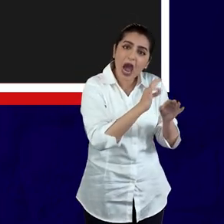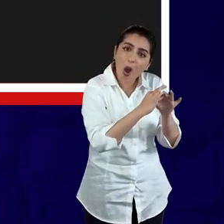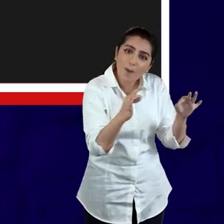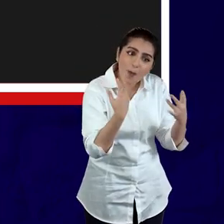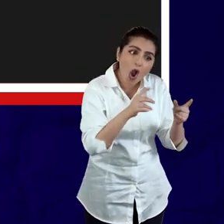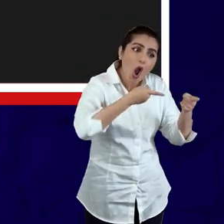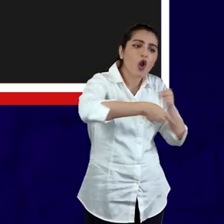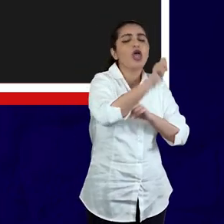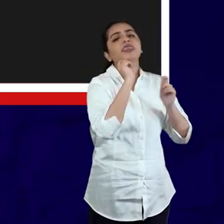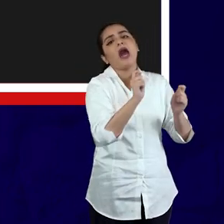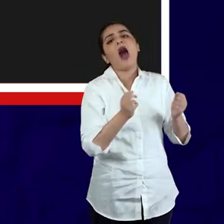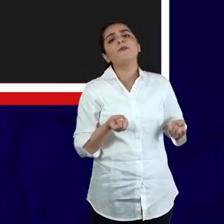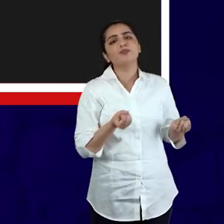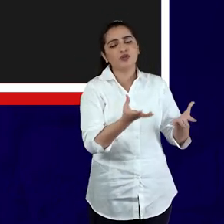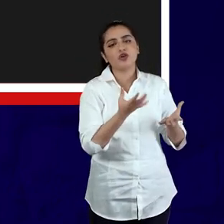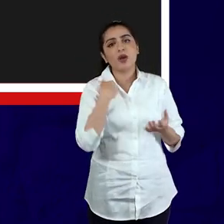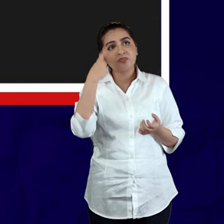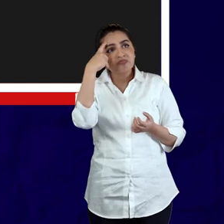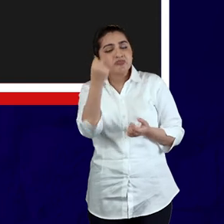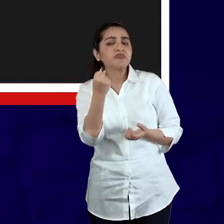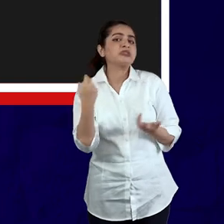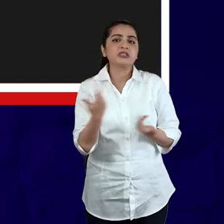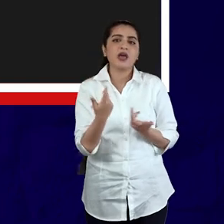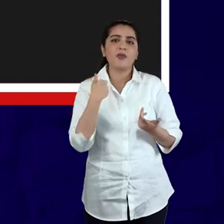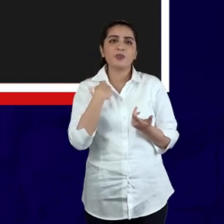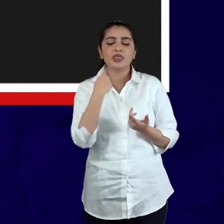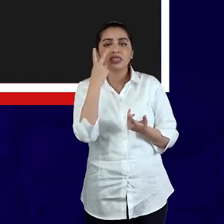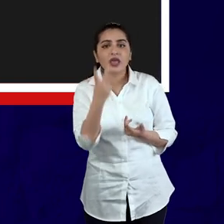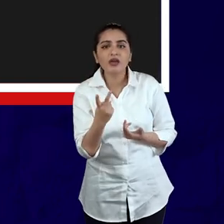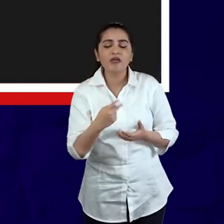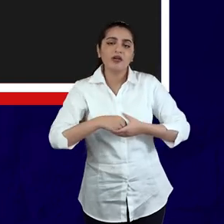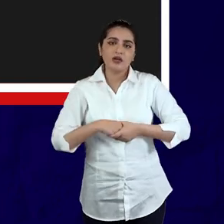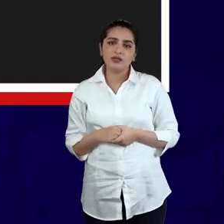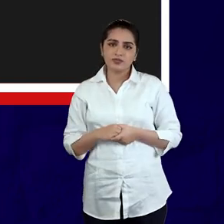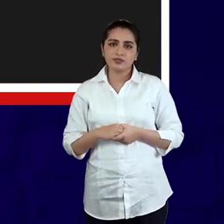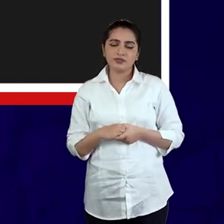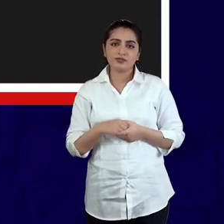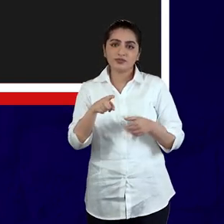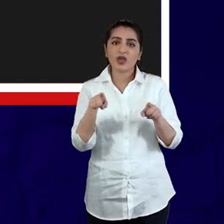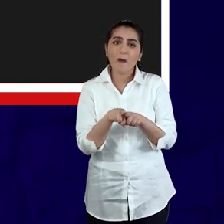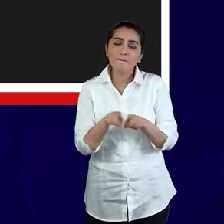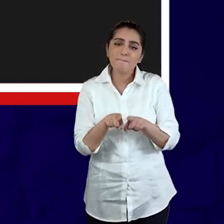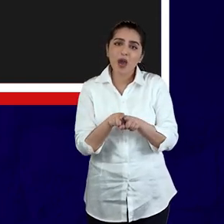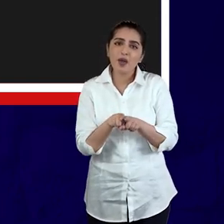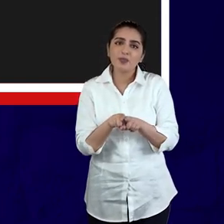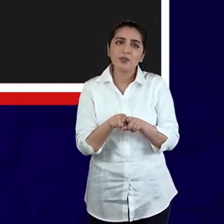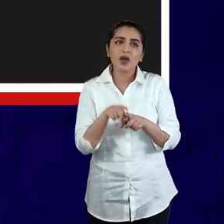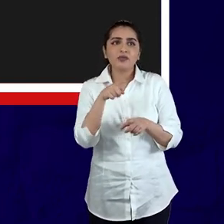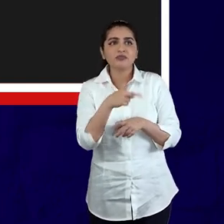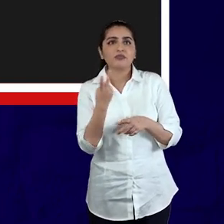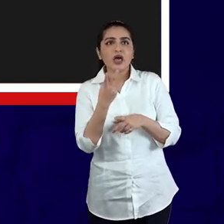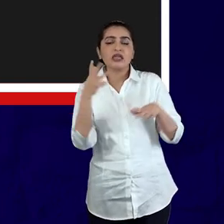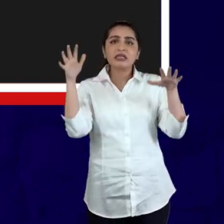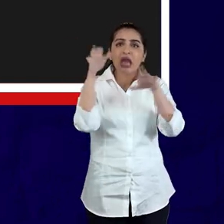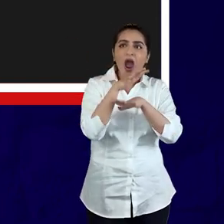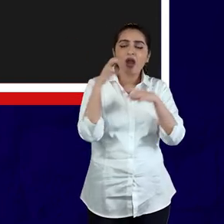confidence that they can do it themselves. So the whole thing for me, the beautiful thing is, it's bittersweet, isn't it? It's dark